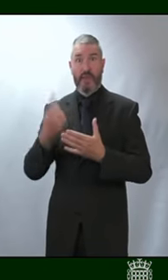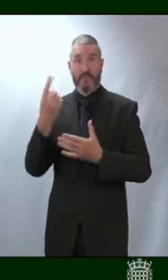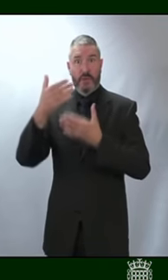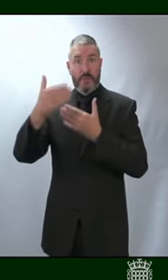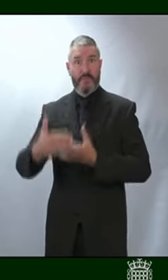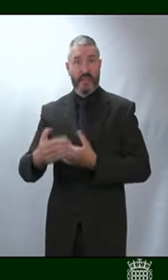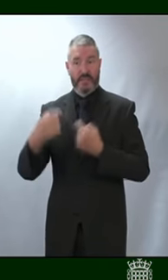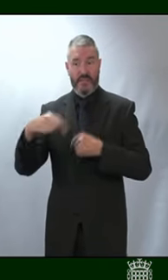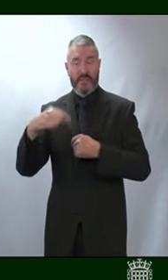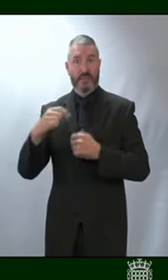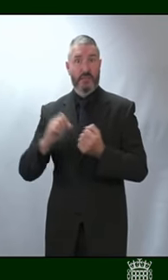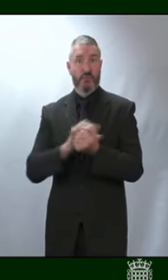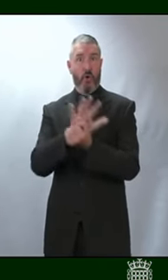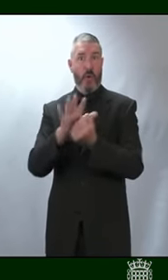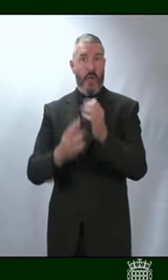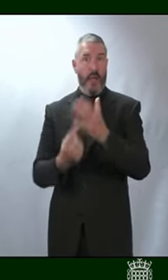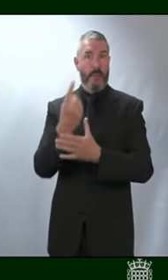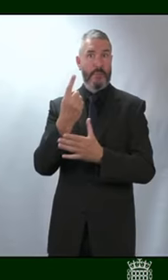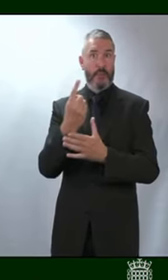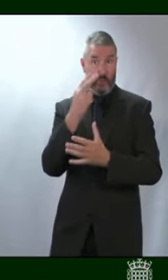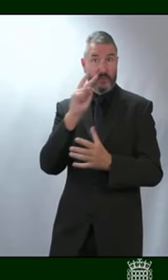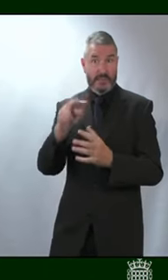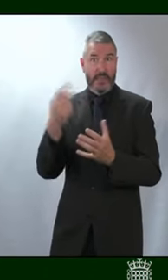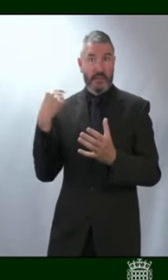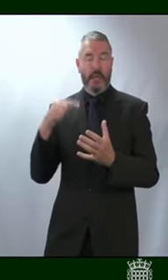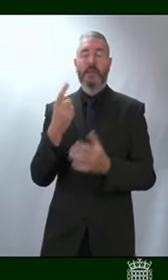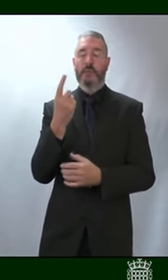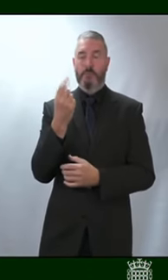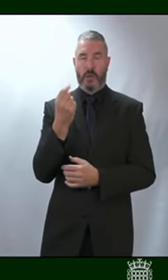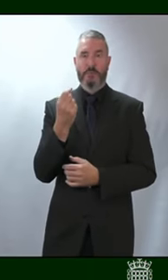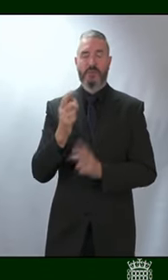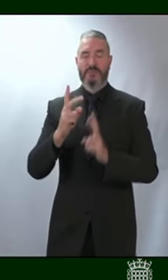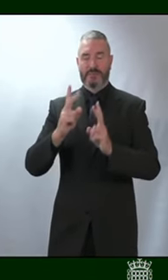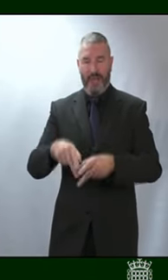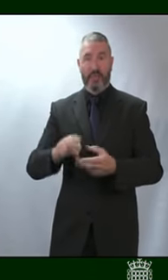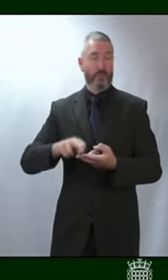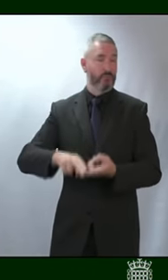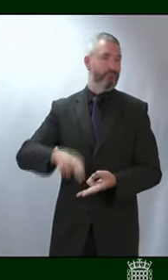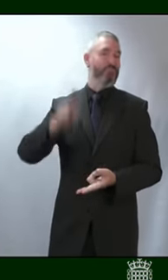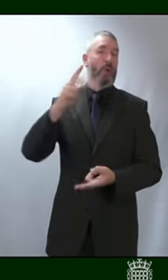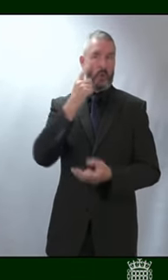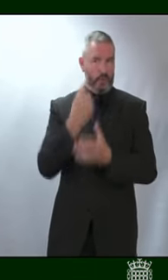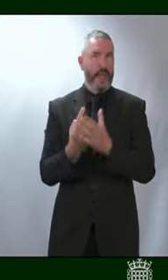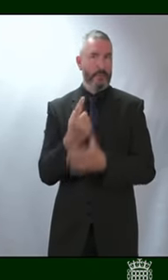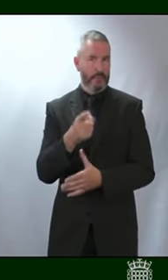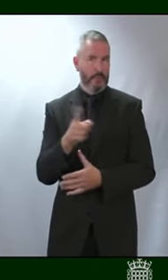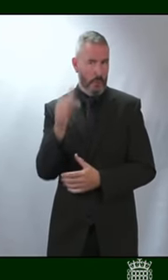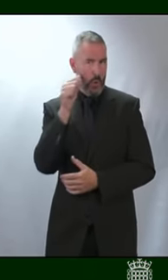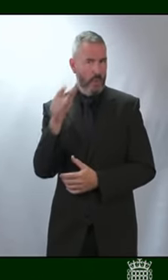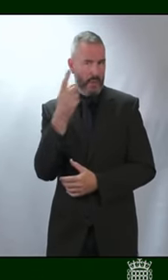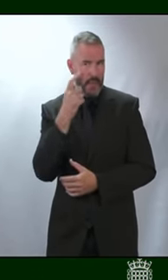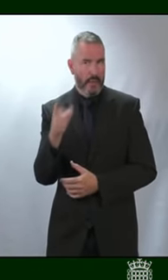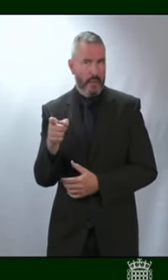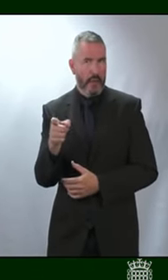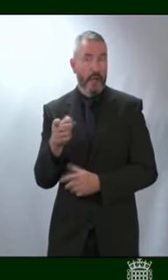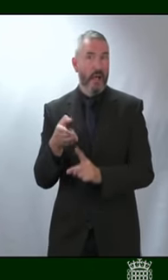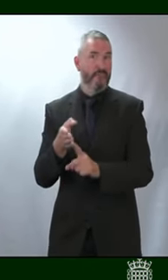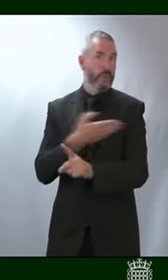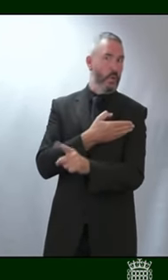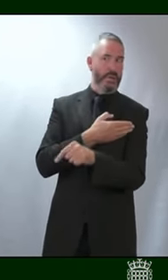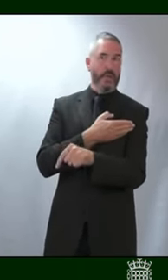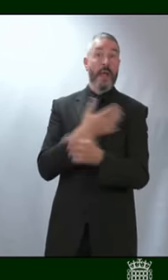this pandemic and be in no doubt that it is possible that such a thing could happen again. And it's precisely to avoid that